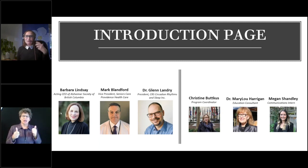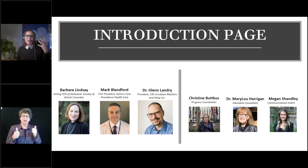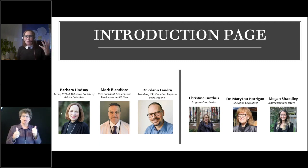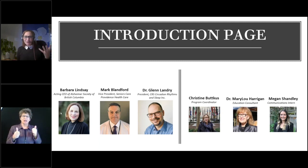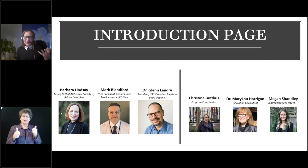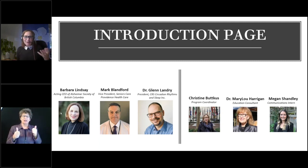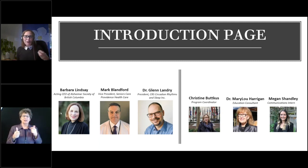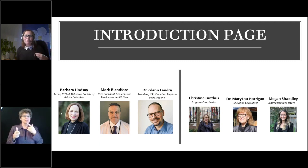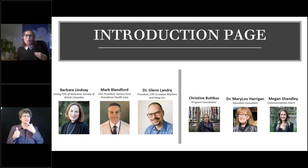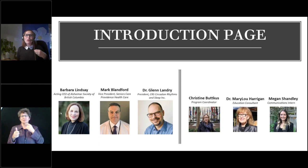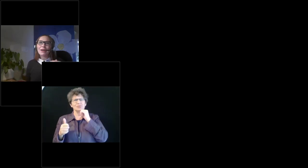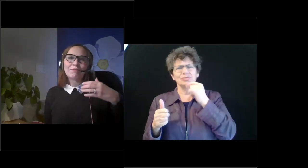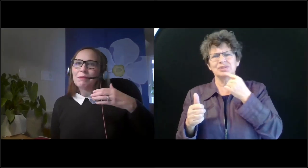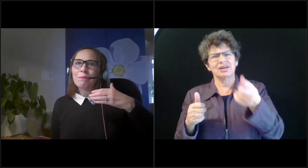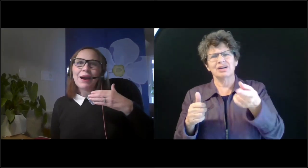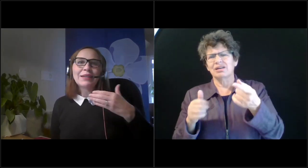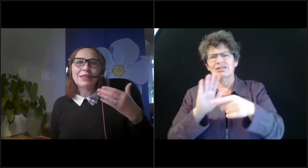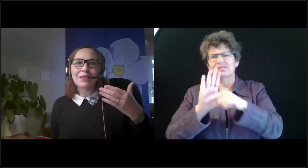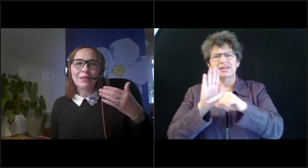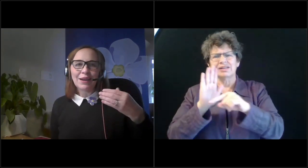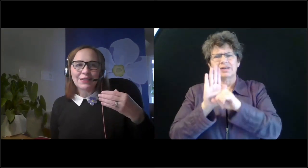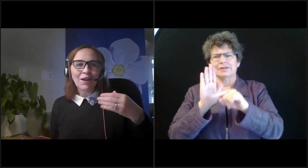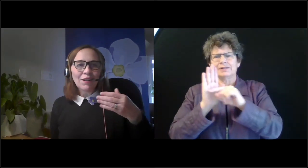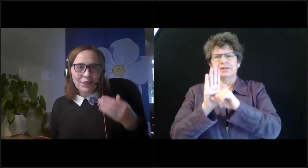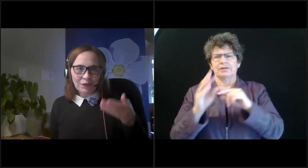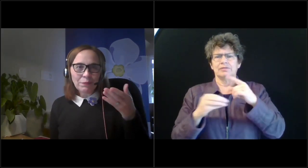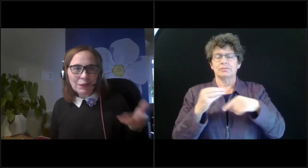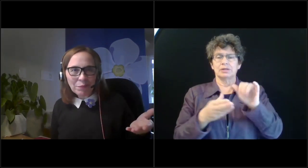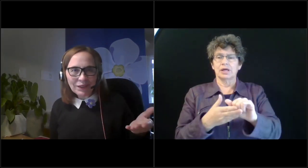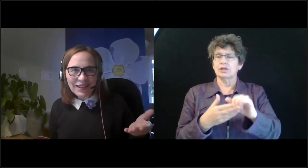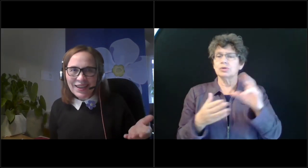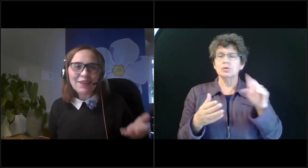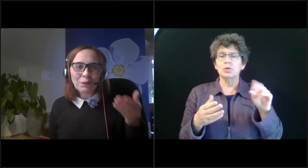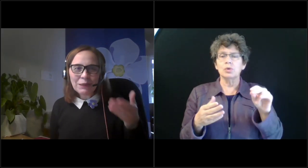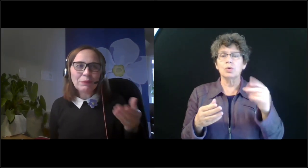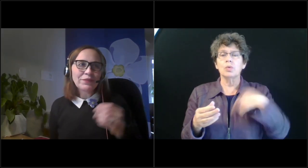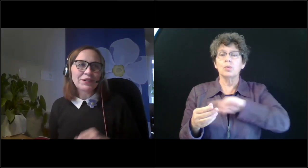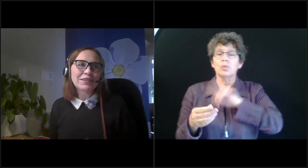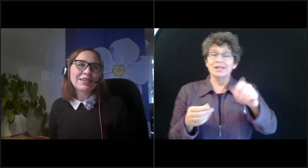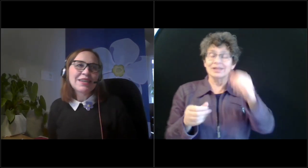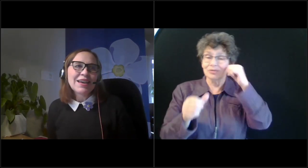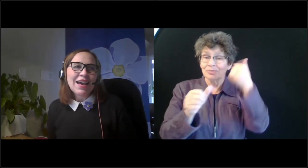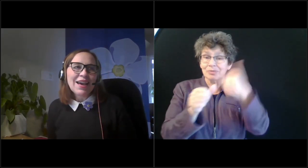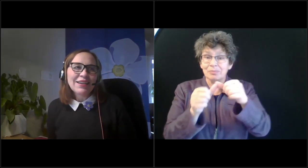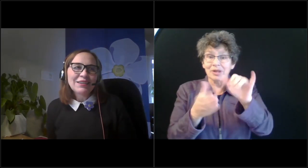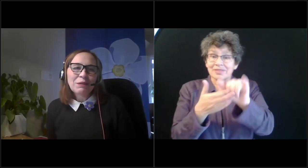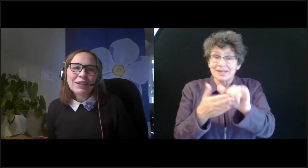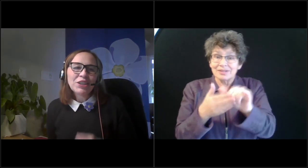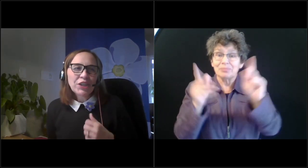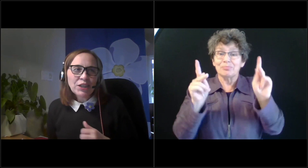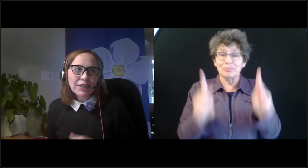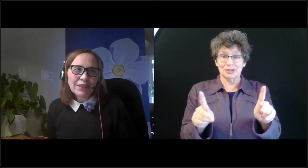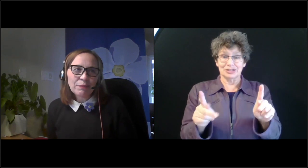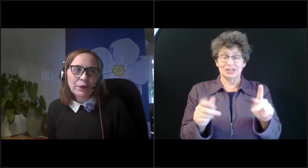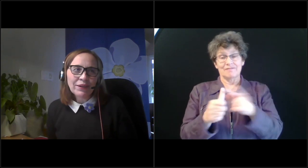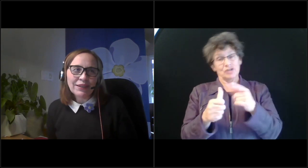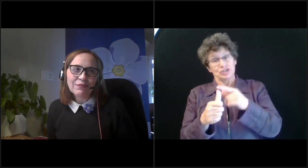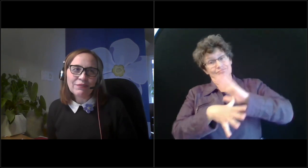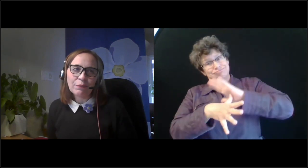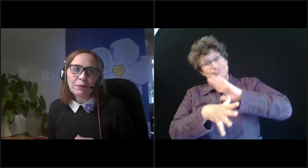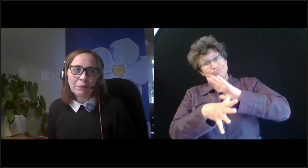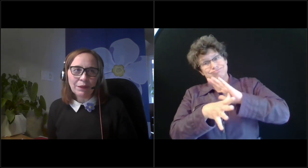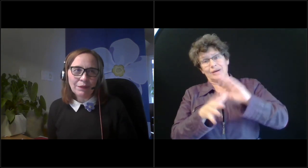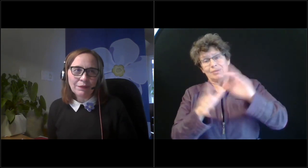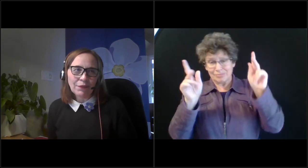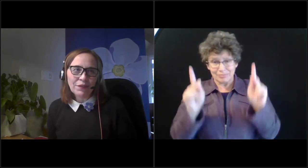that comes along with that, but more reminding us all that they're people and they're people first. And we want to change the experience